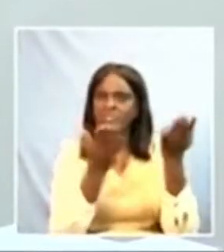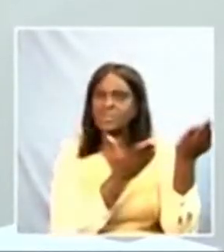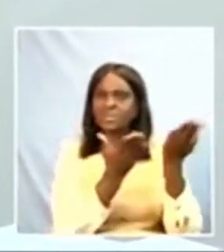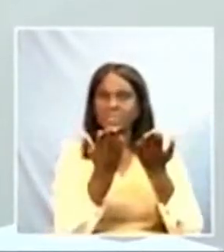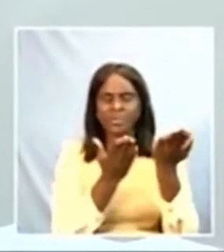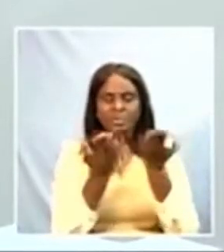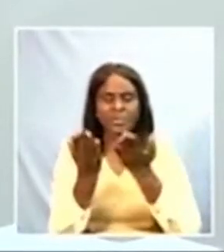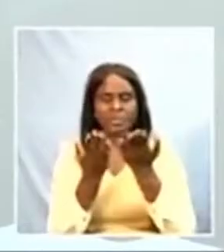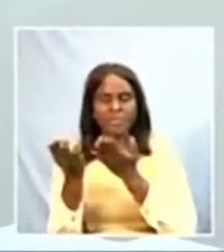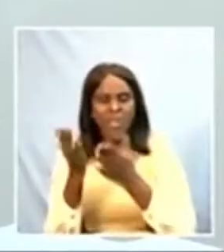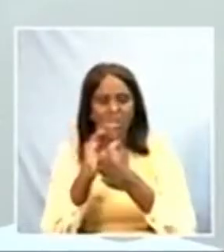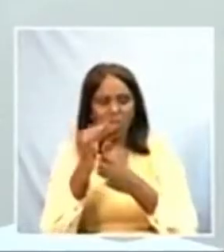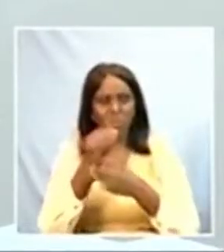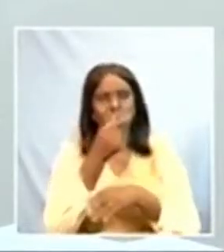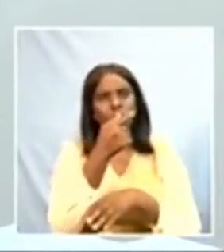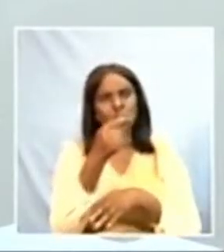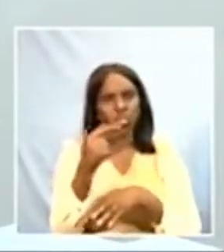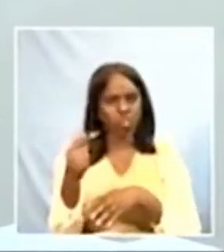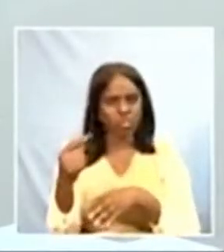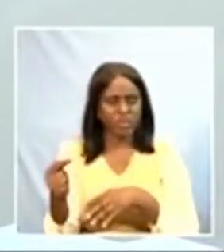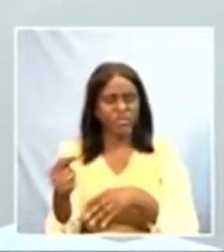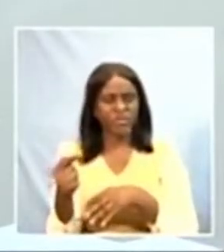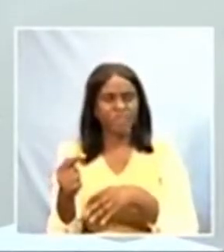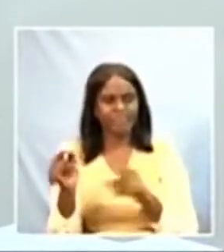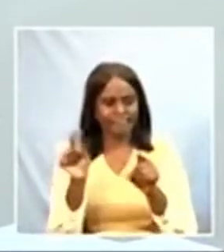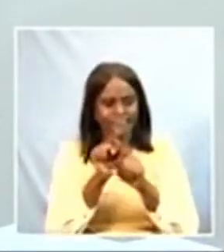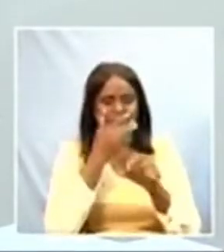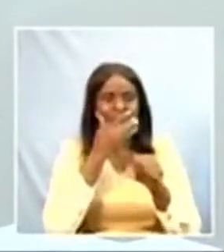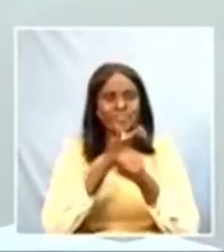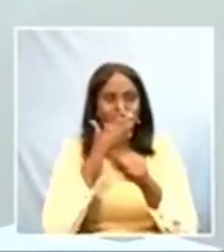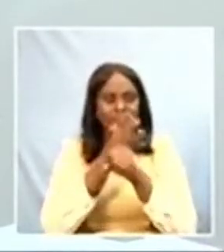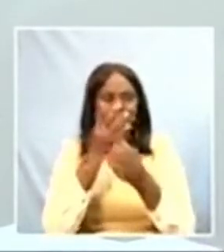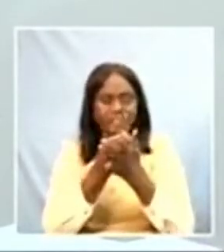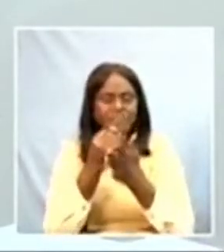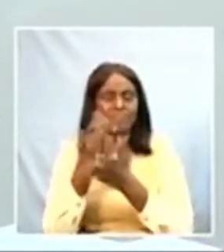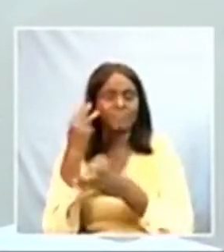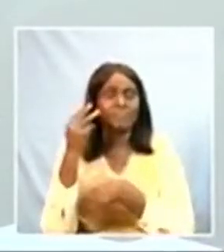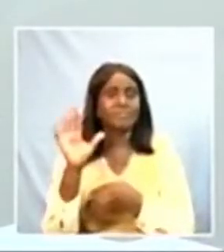or the goods as they promised. Money was there.